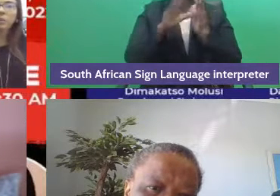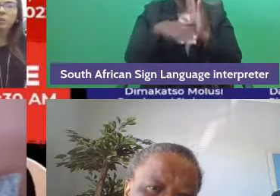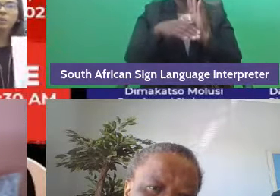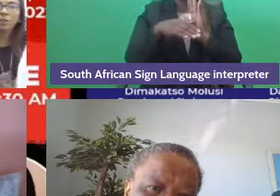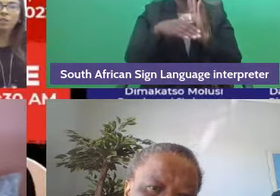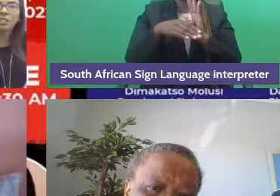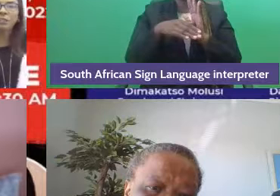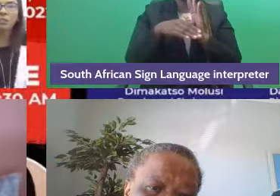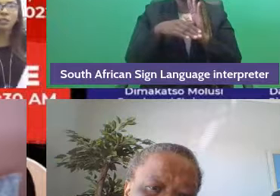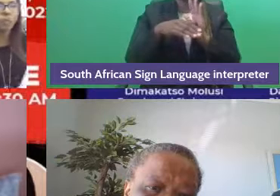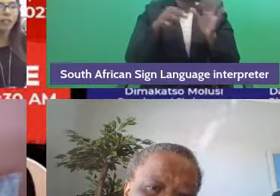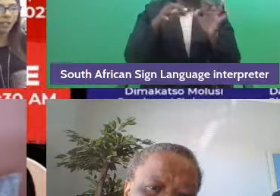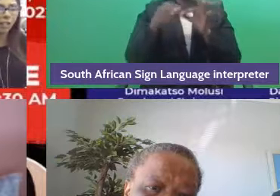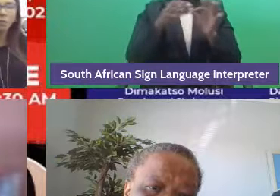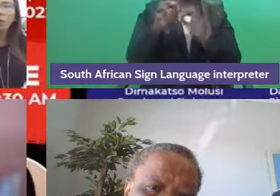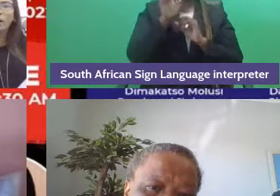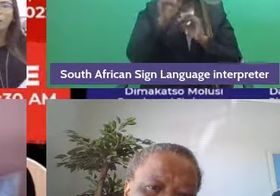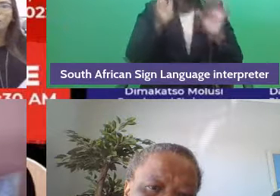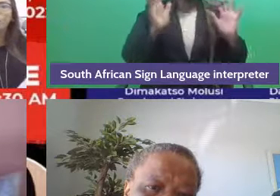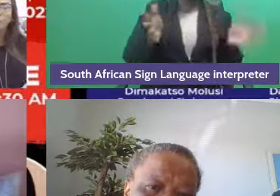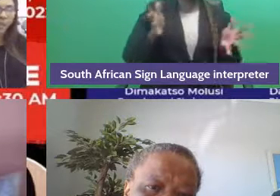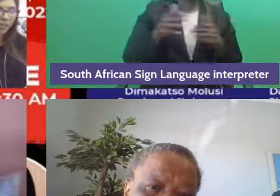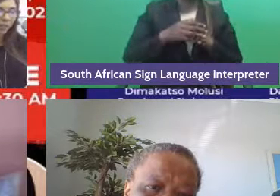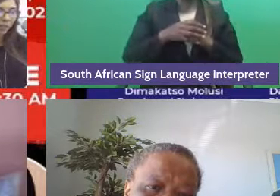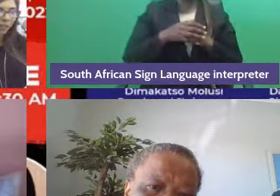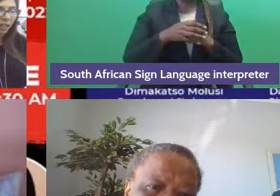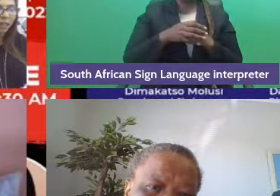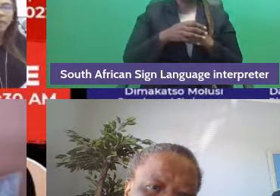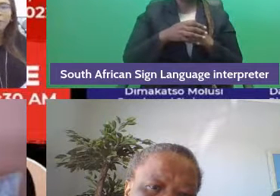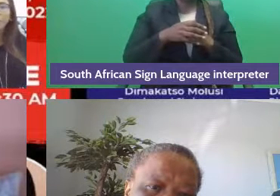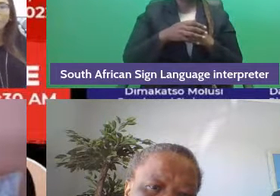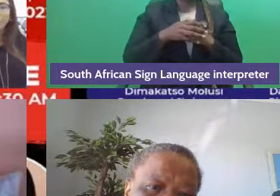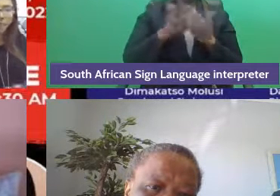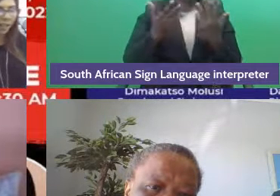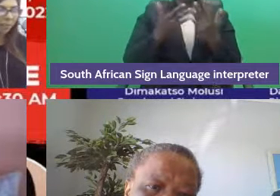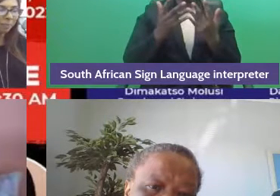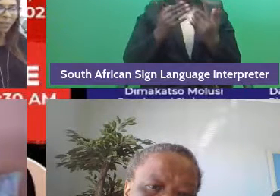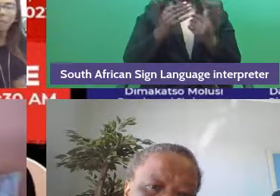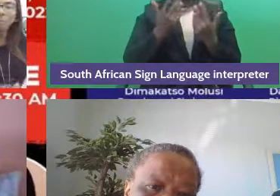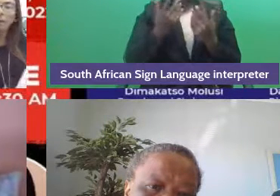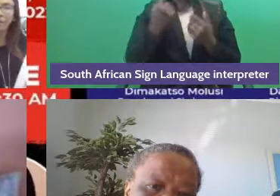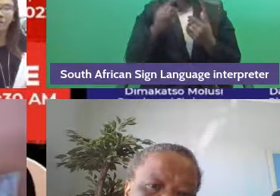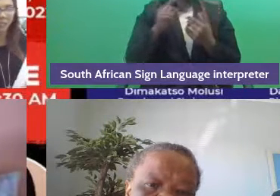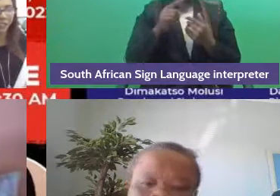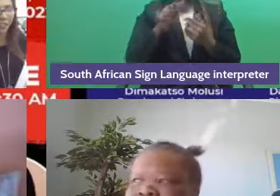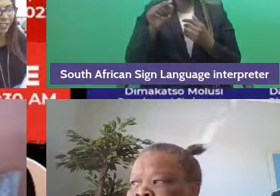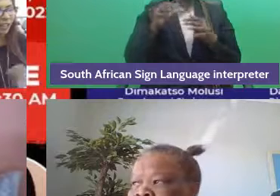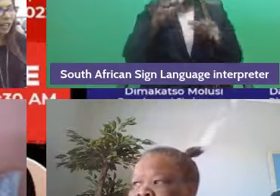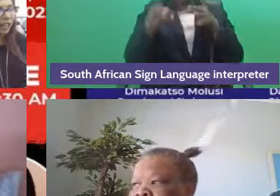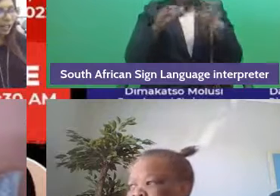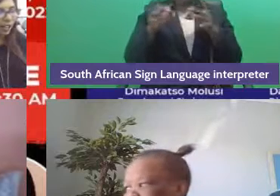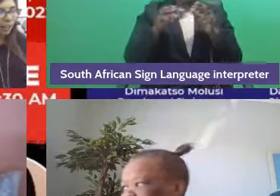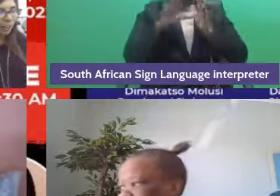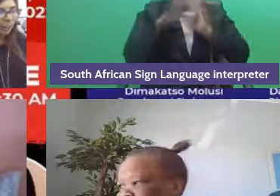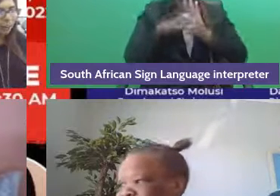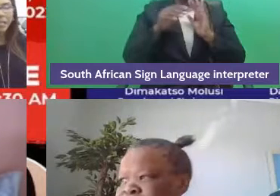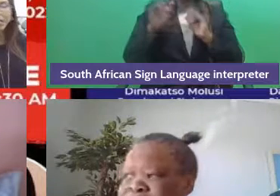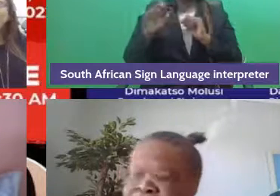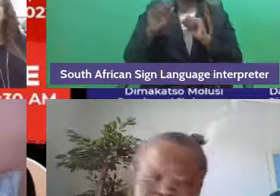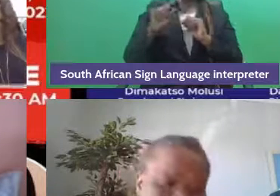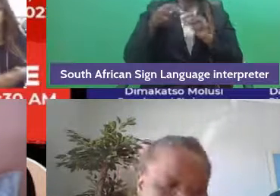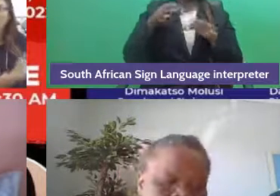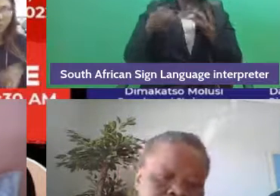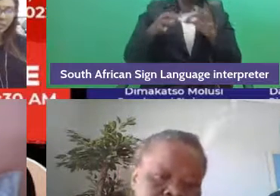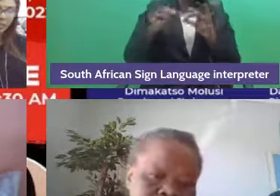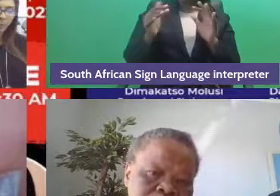and I think we can't just put it under one sort of category. So just to help me unpack it further,